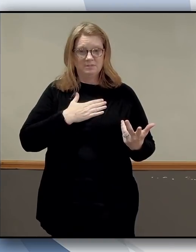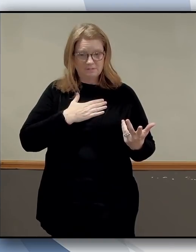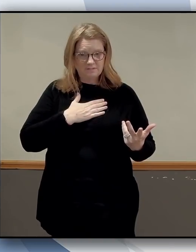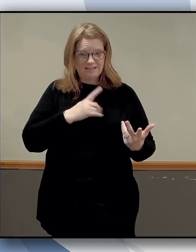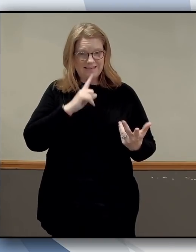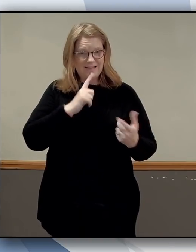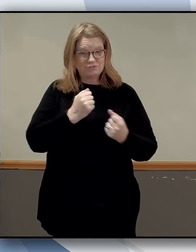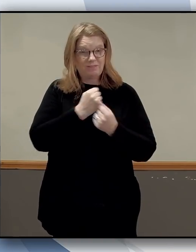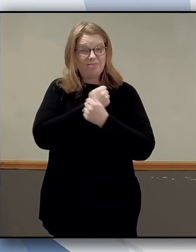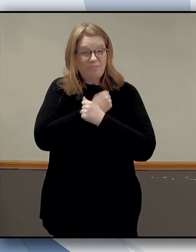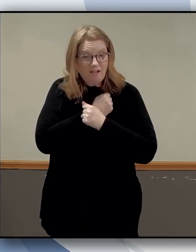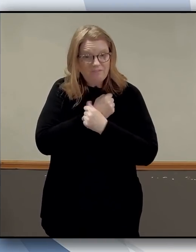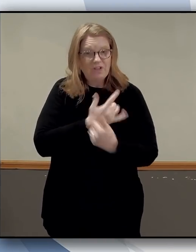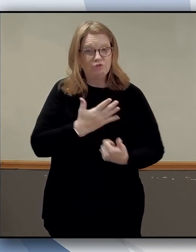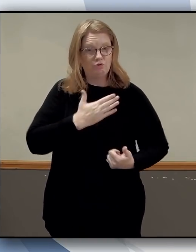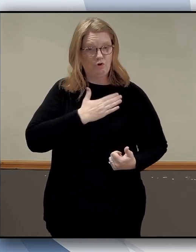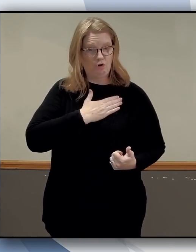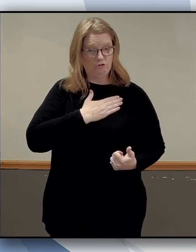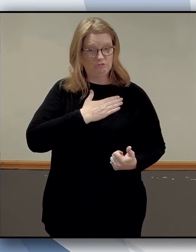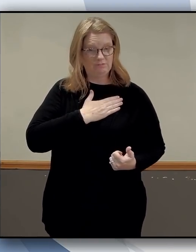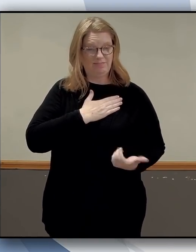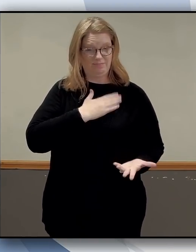love.